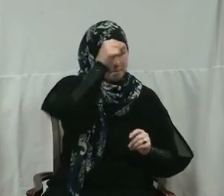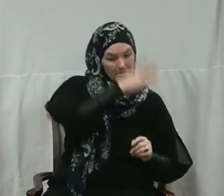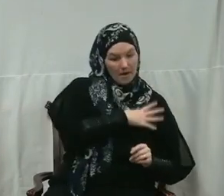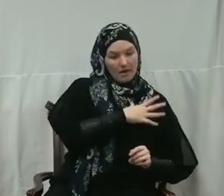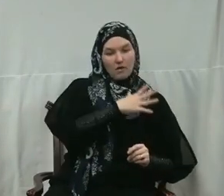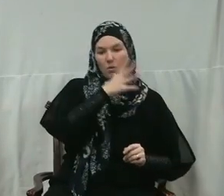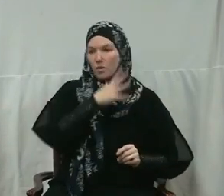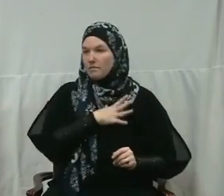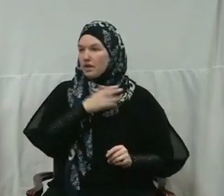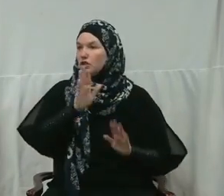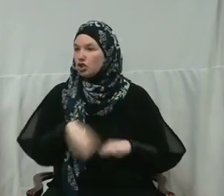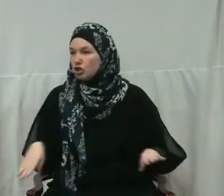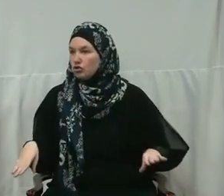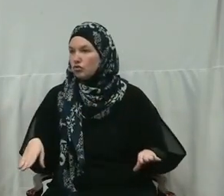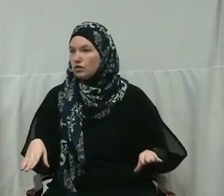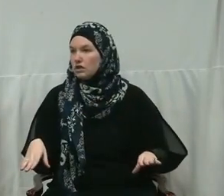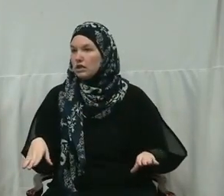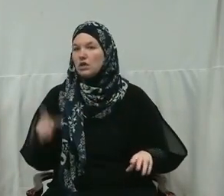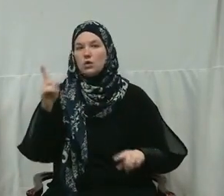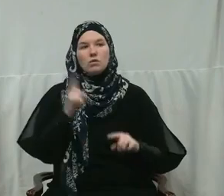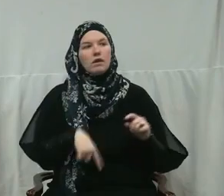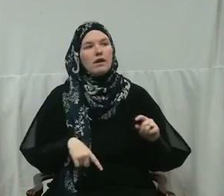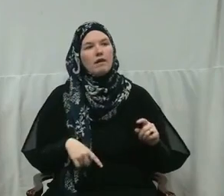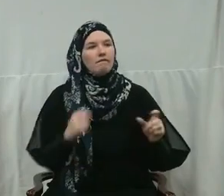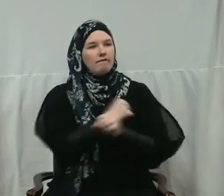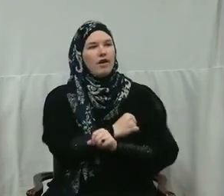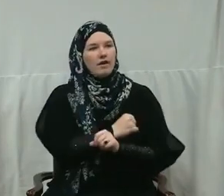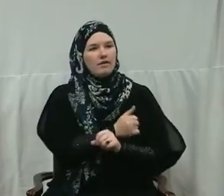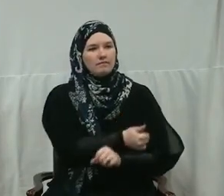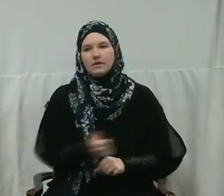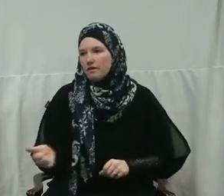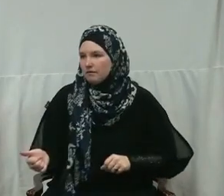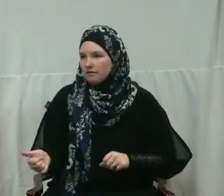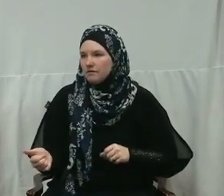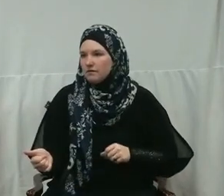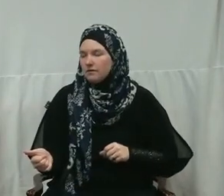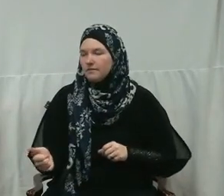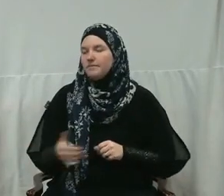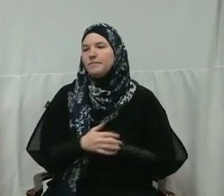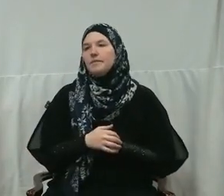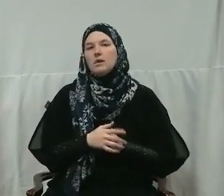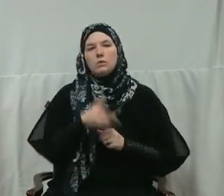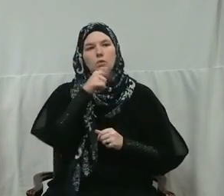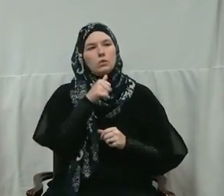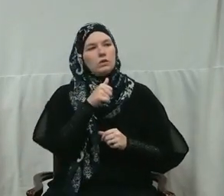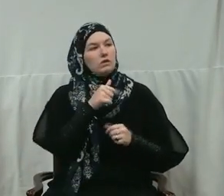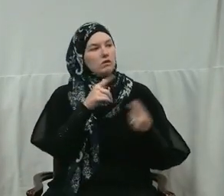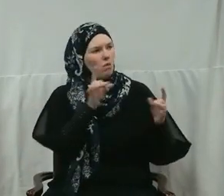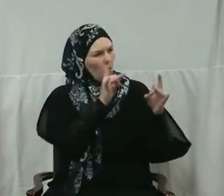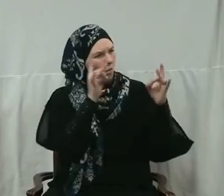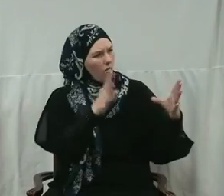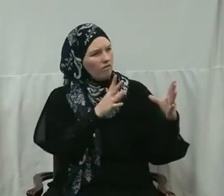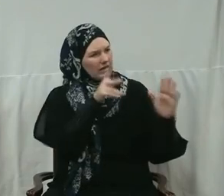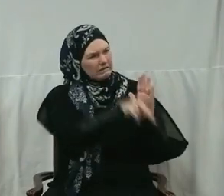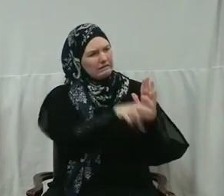and children. The description here is of an obliterating tyranny that's killing everybody.